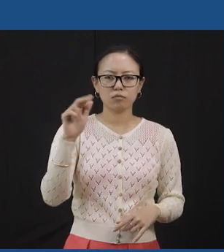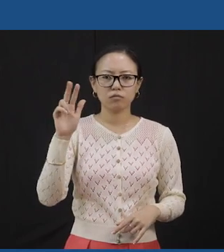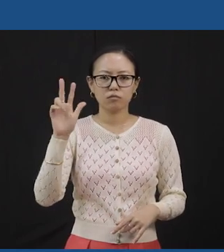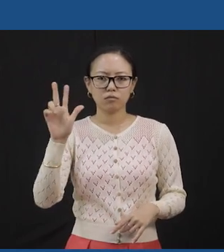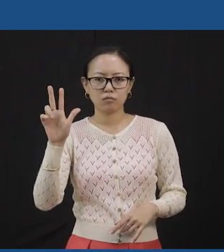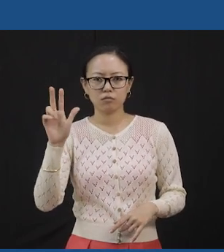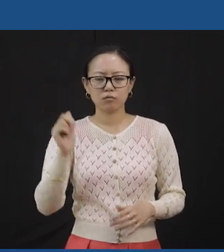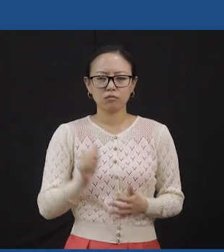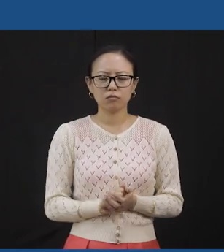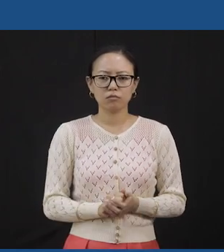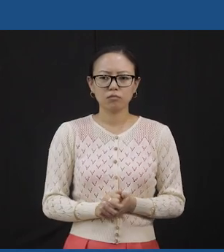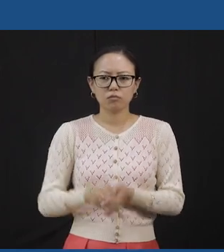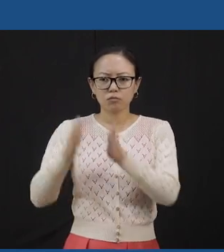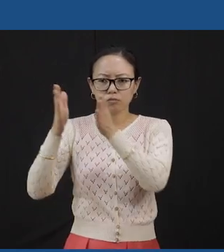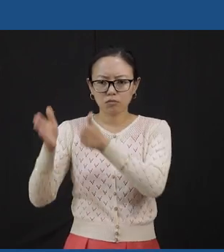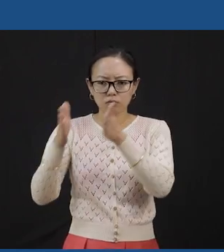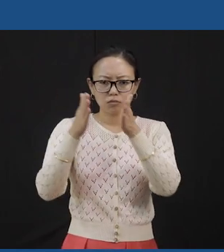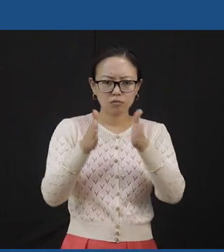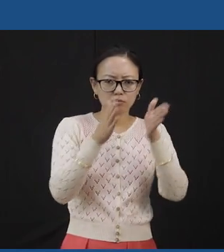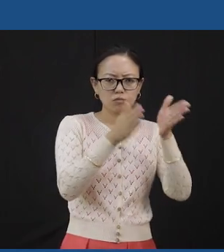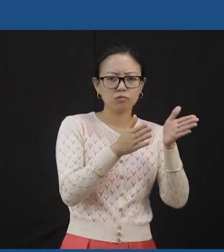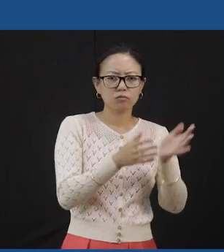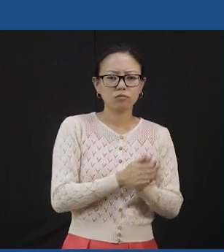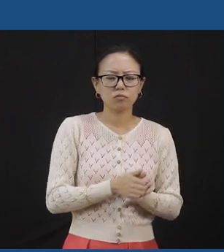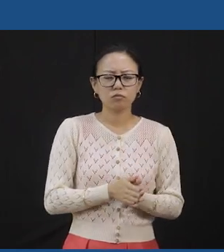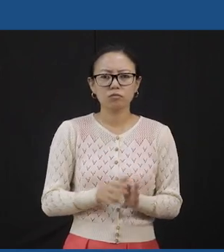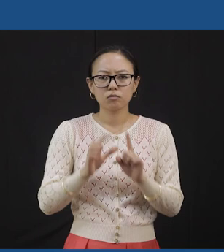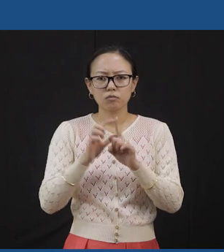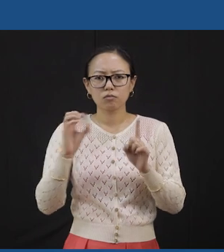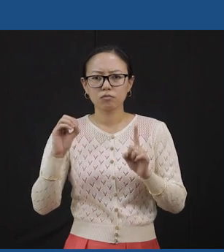stepwise, step by step for your understanding.